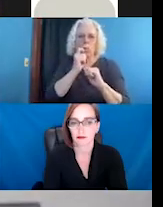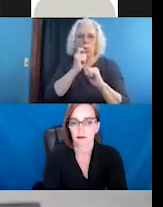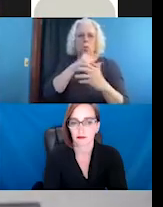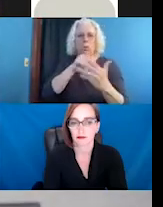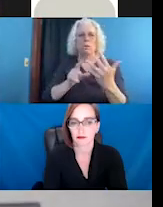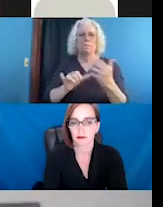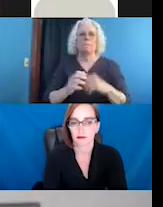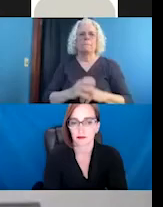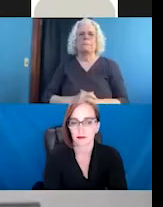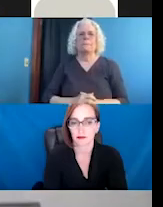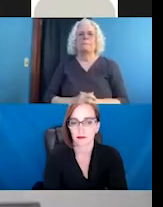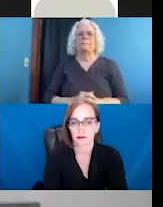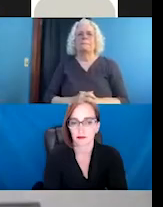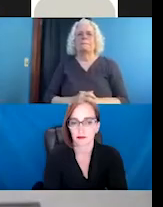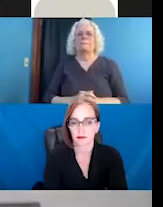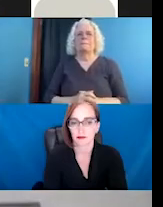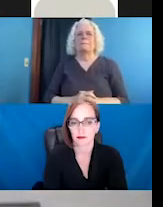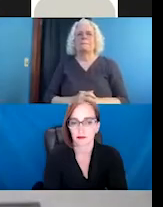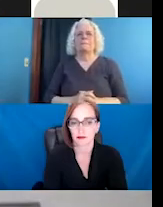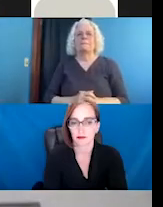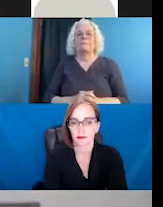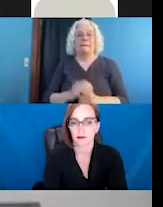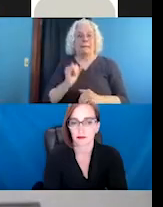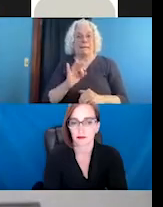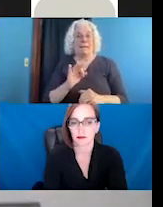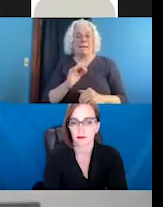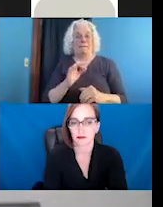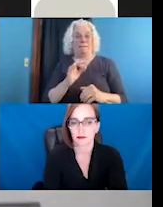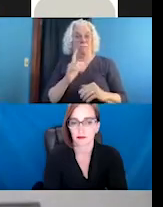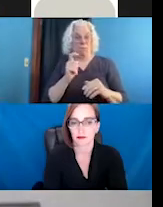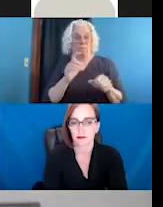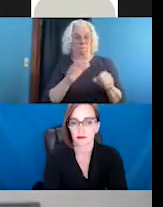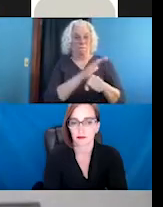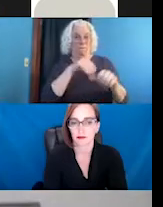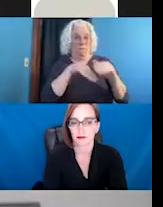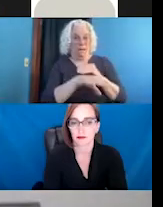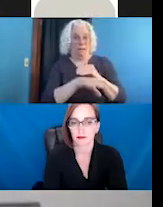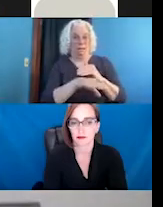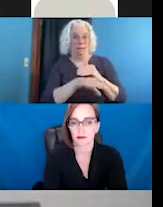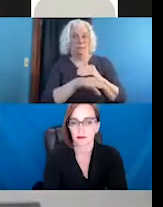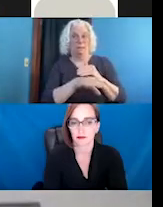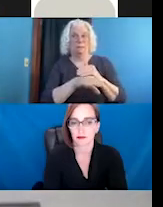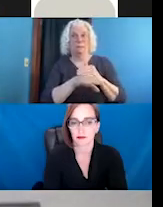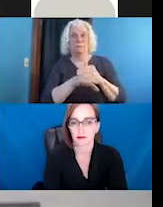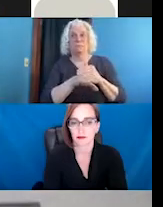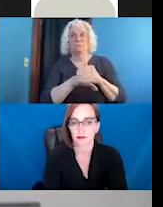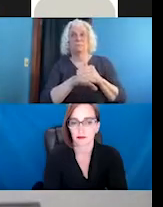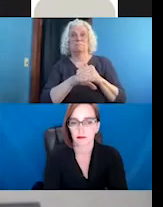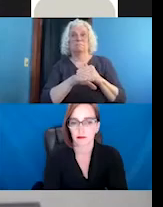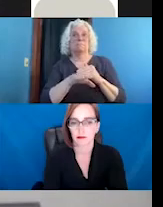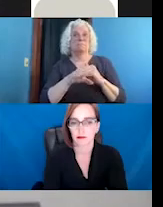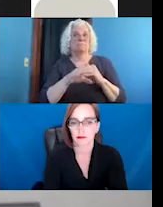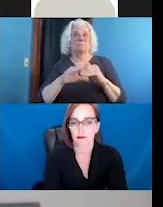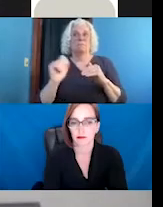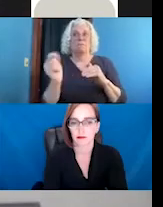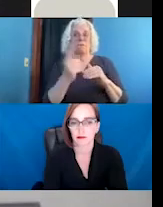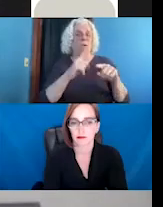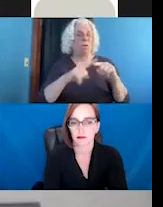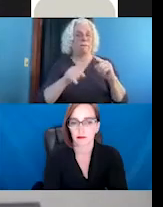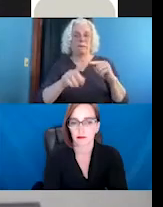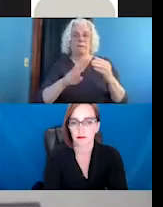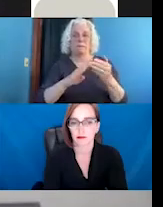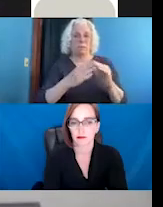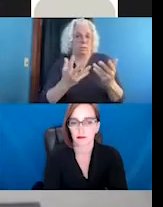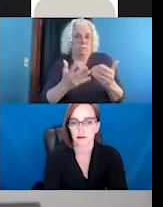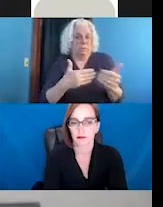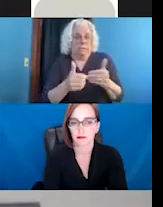the need to create access, right, for disenfranchised communities, regardless of what